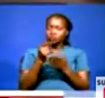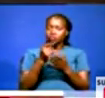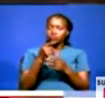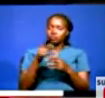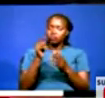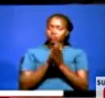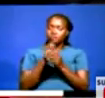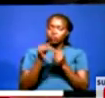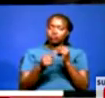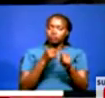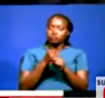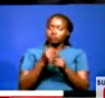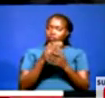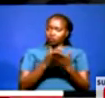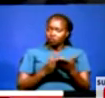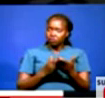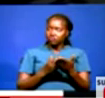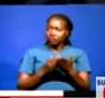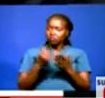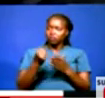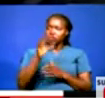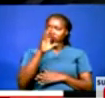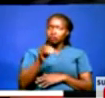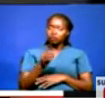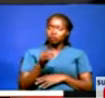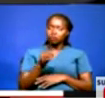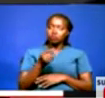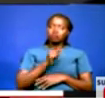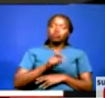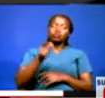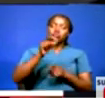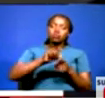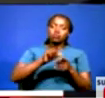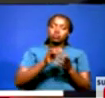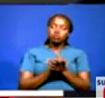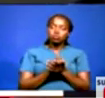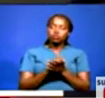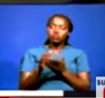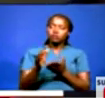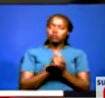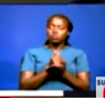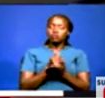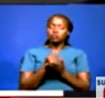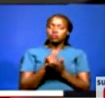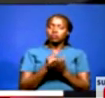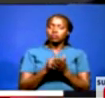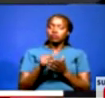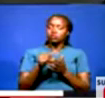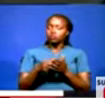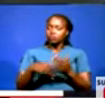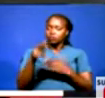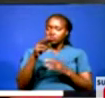ended June, representing a 5% year-on-year increase. The adoption of a unified human resource